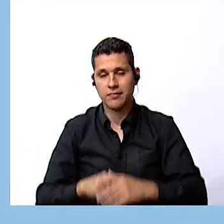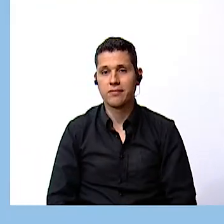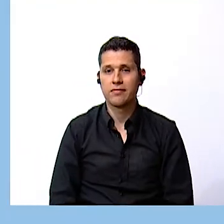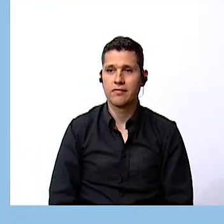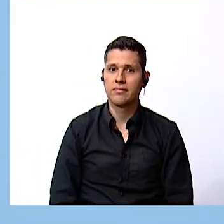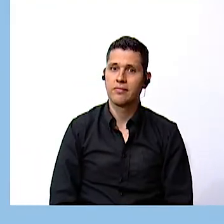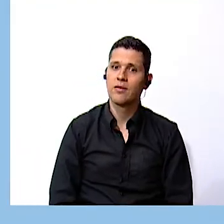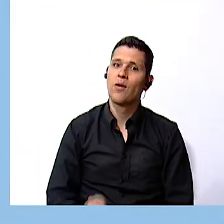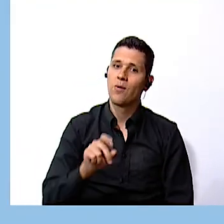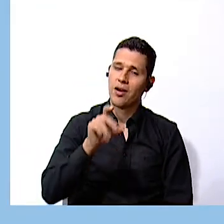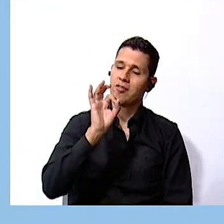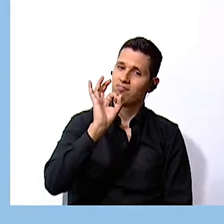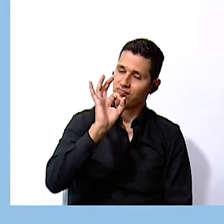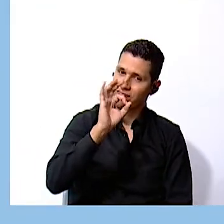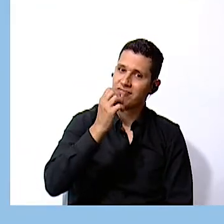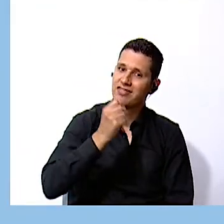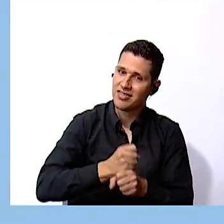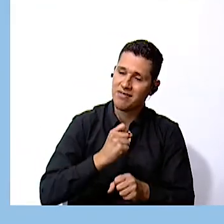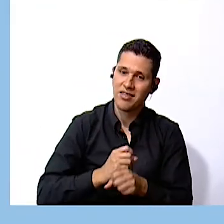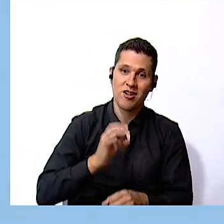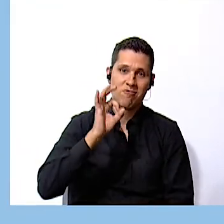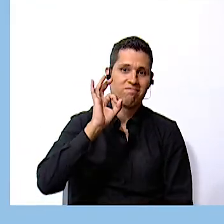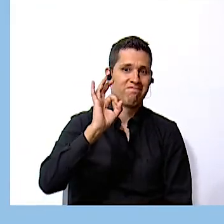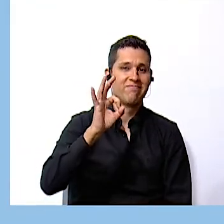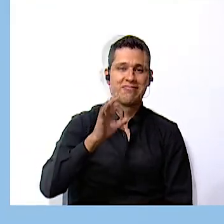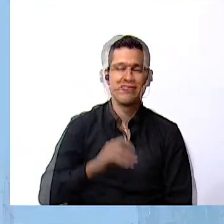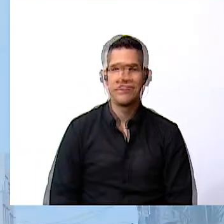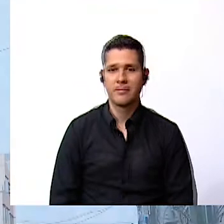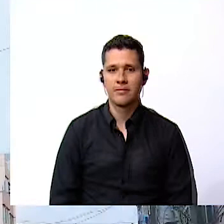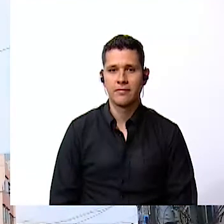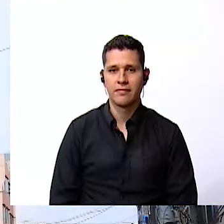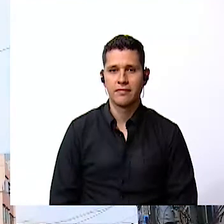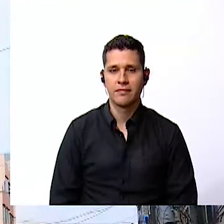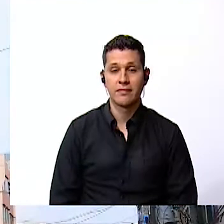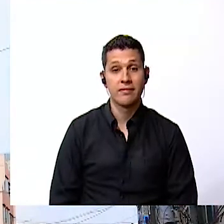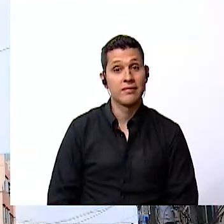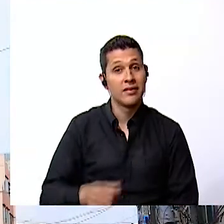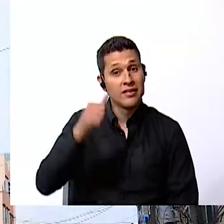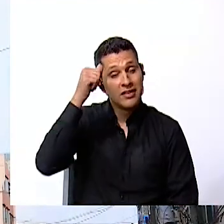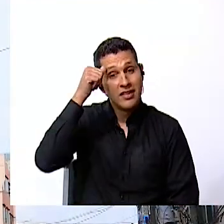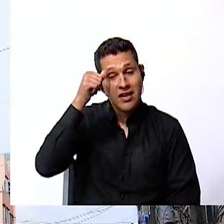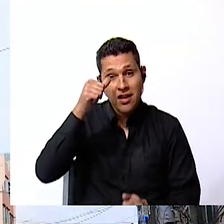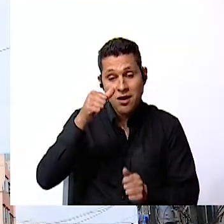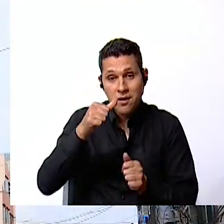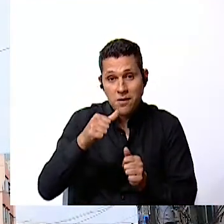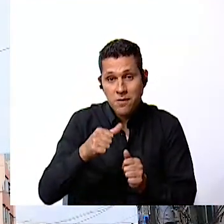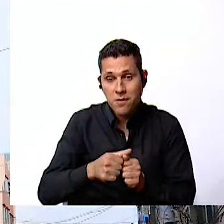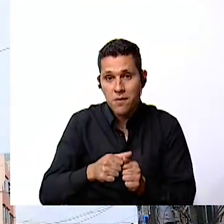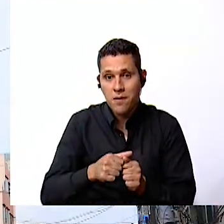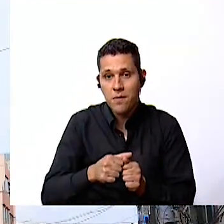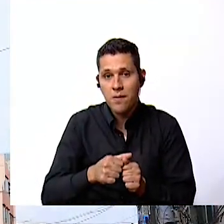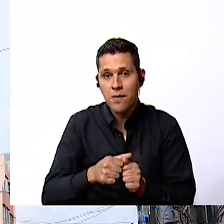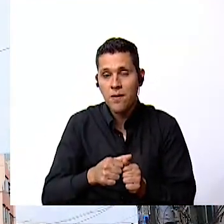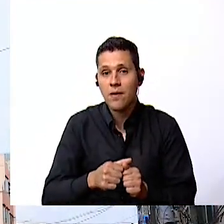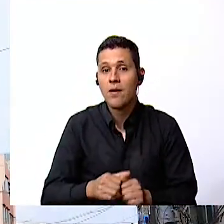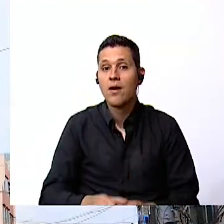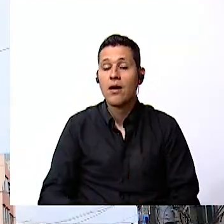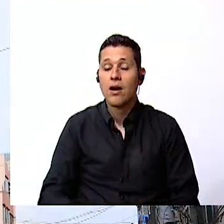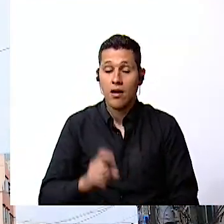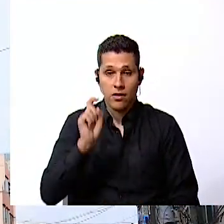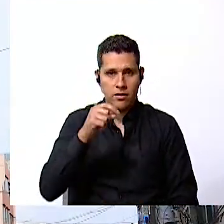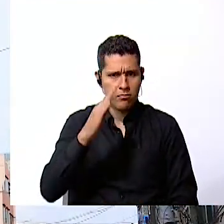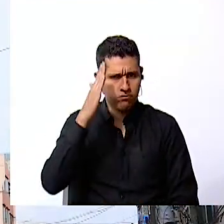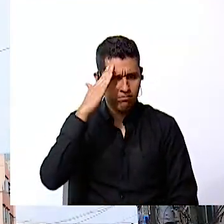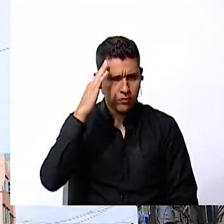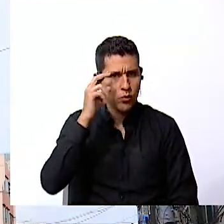Okay, good job, Maria. Great job. Remember to take into account those instructions,